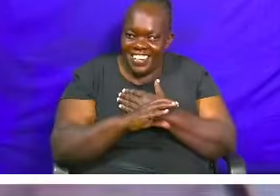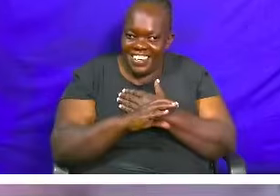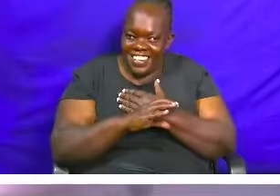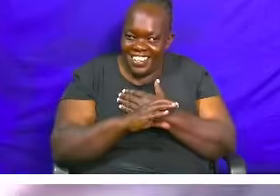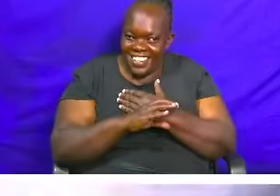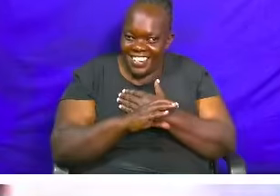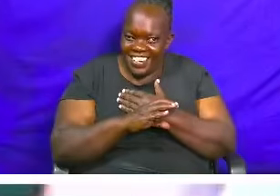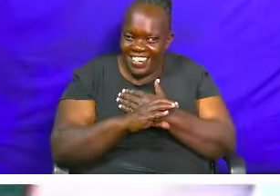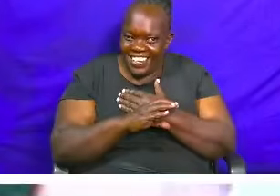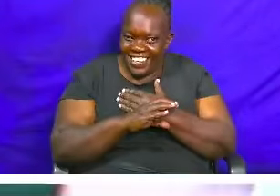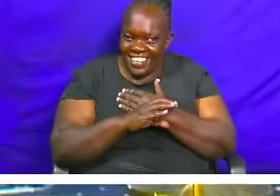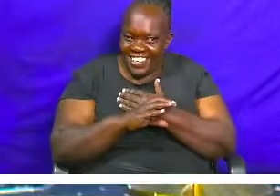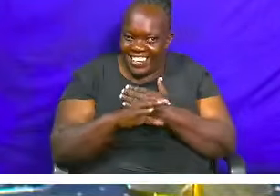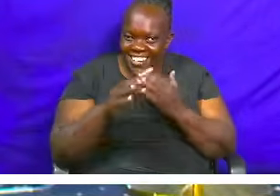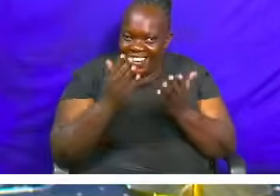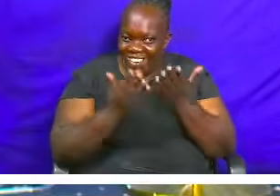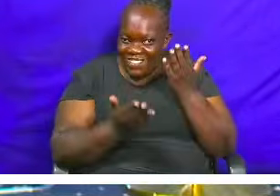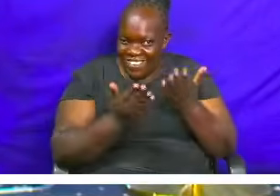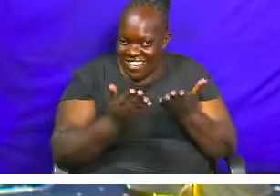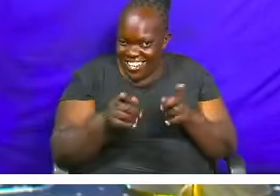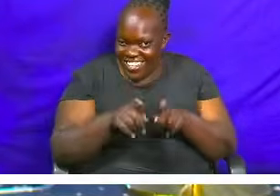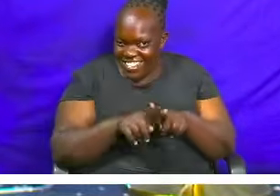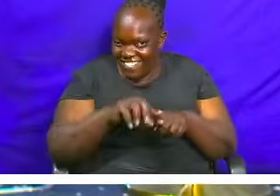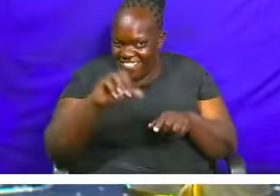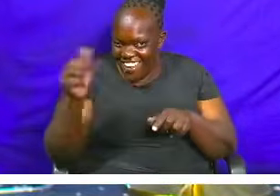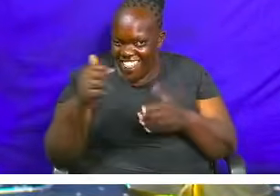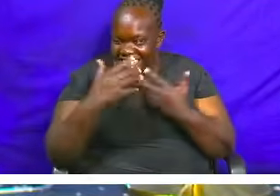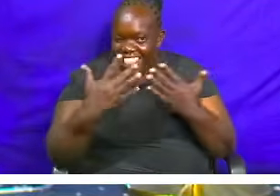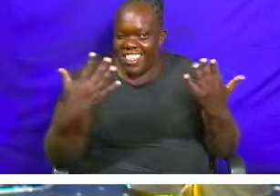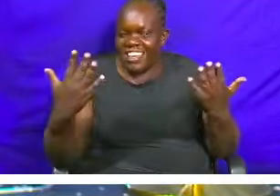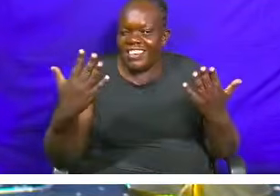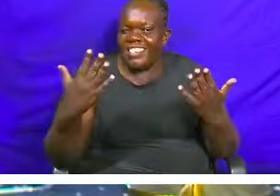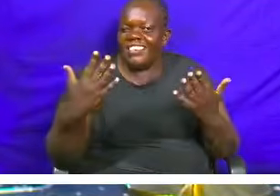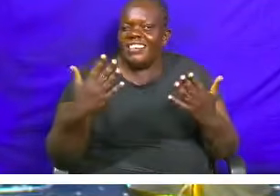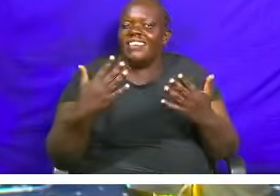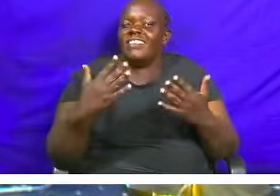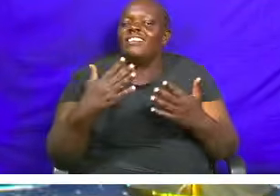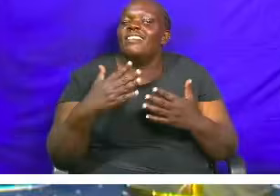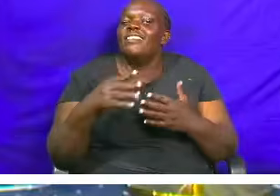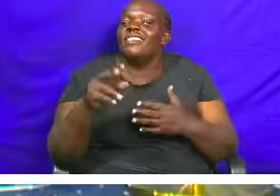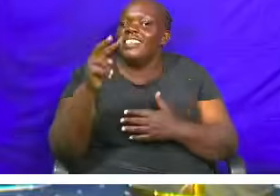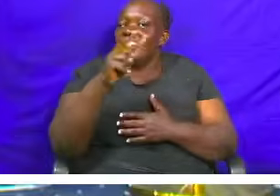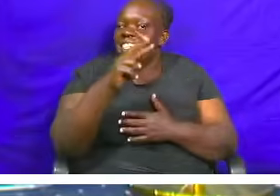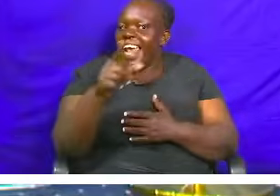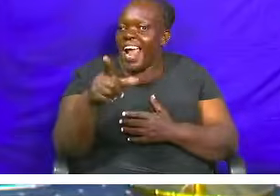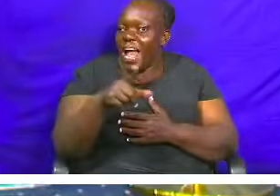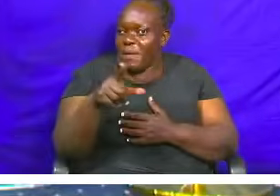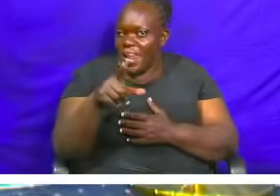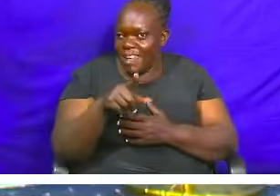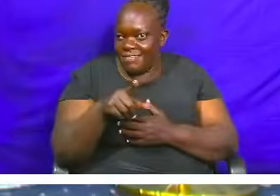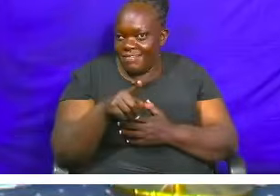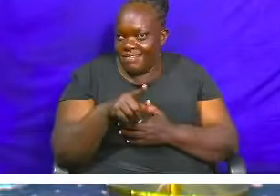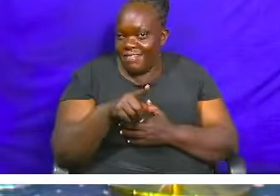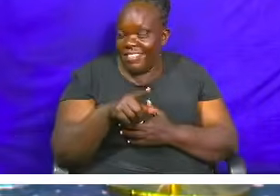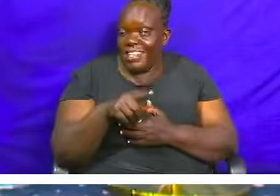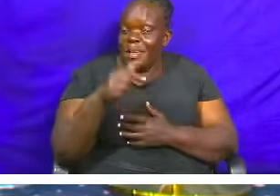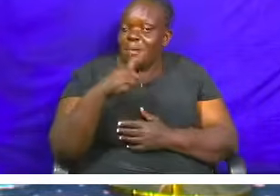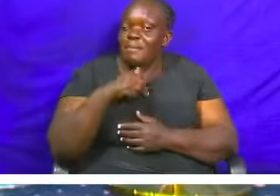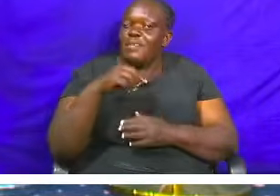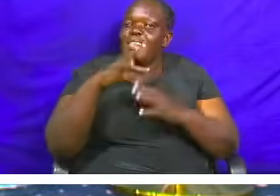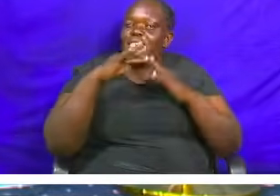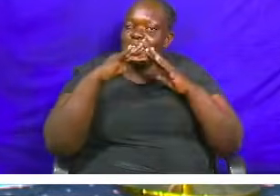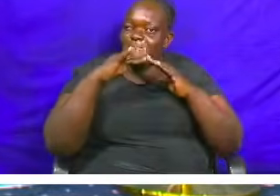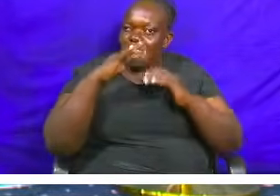have, compared even to other jurisdictions. Thank you. Haya, angalia pale kamera. Sema na